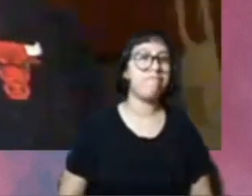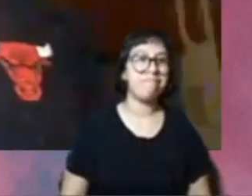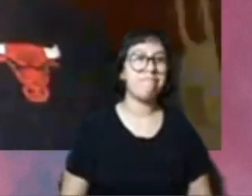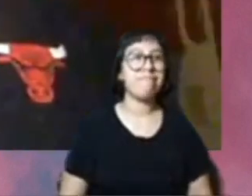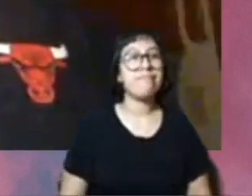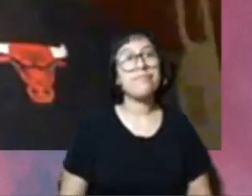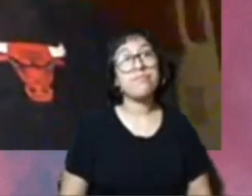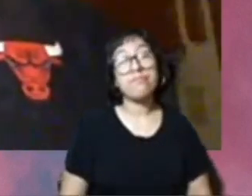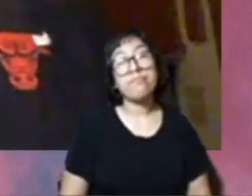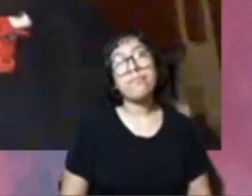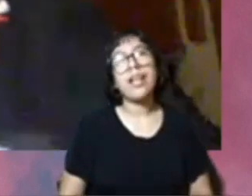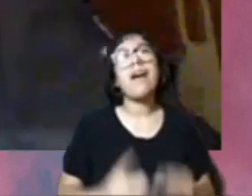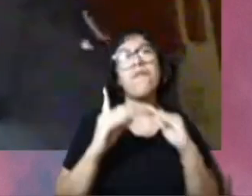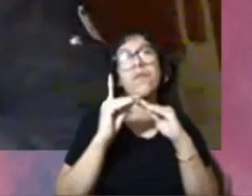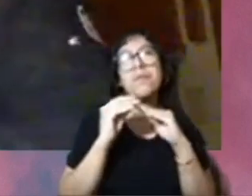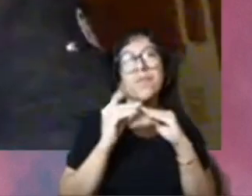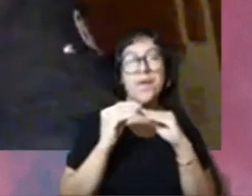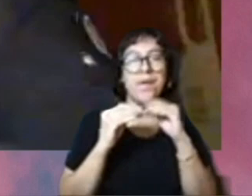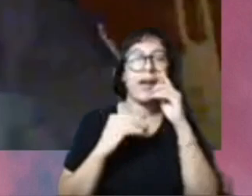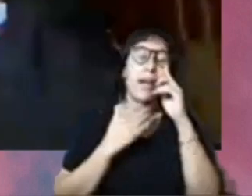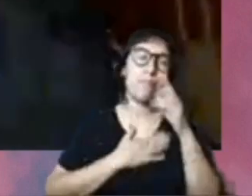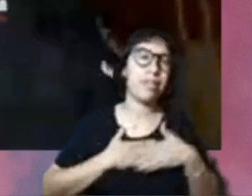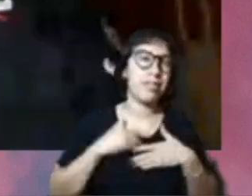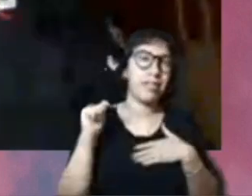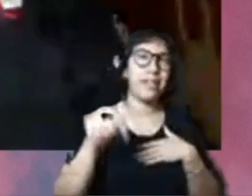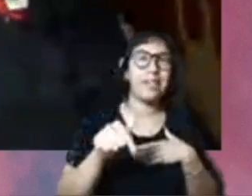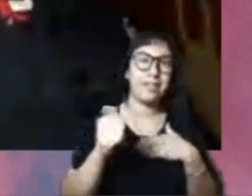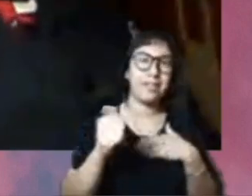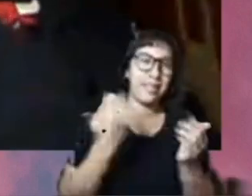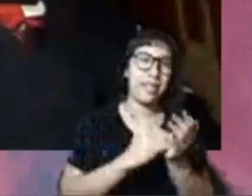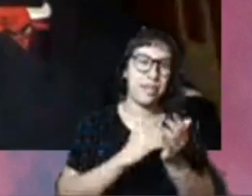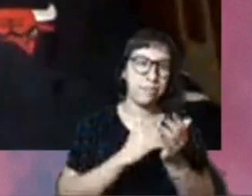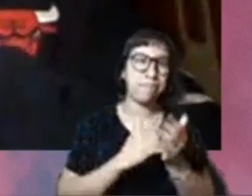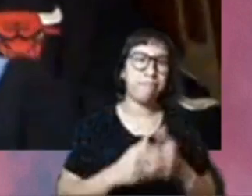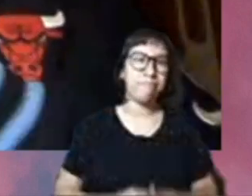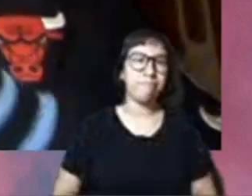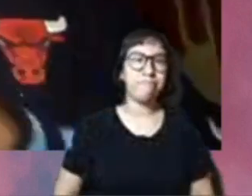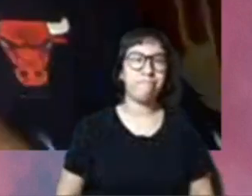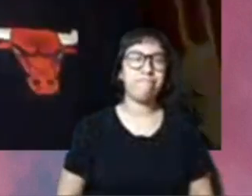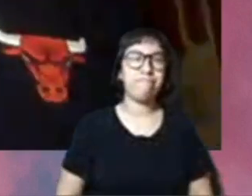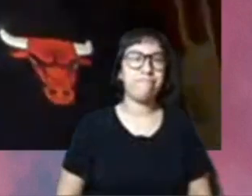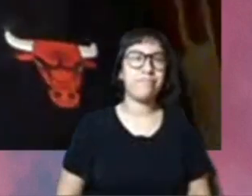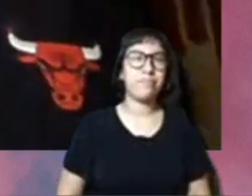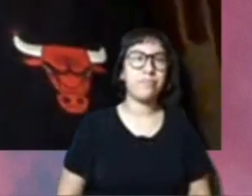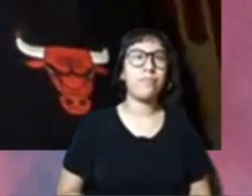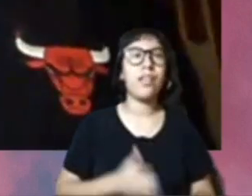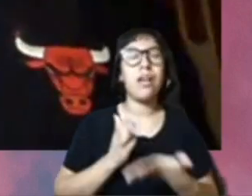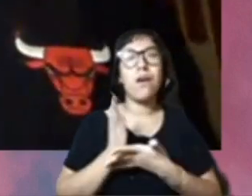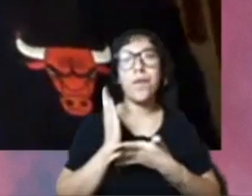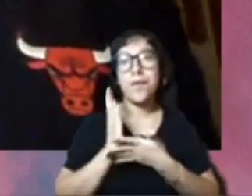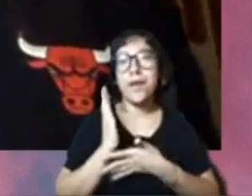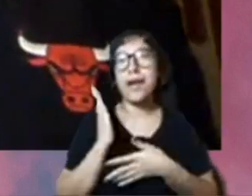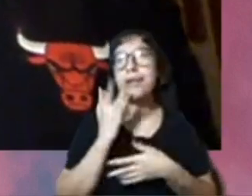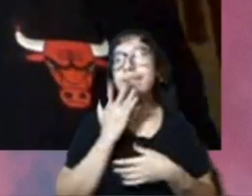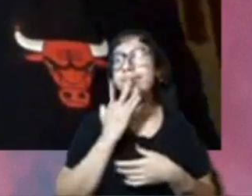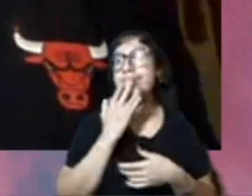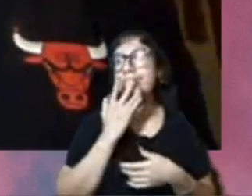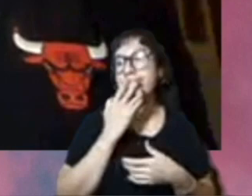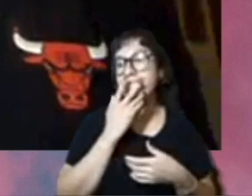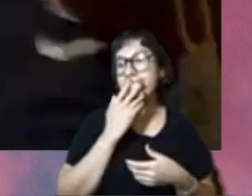And I just kick one more. I really appreciate this again. All right, let's see.